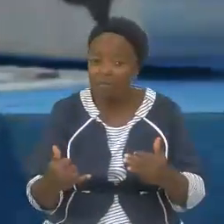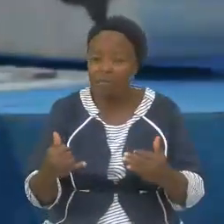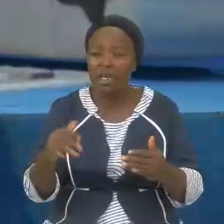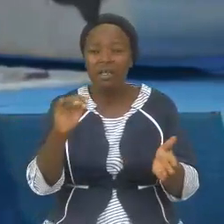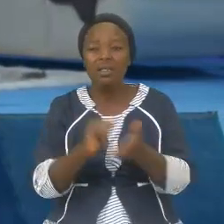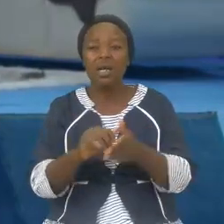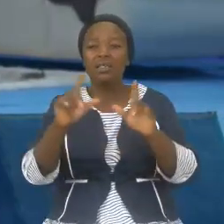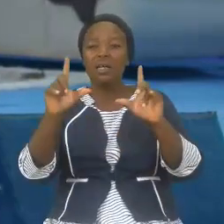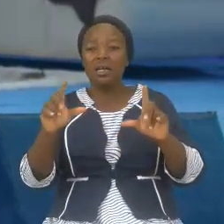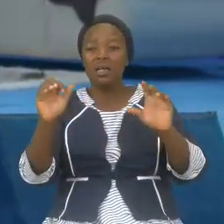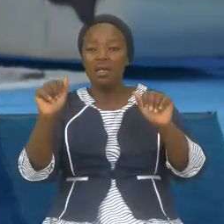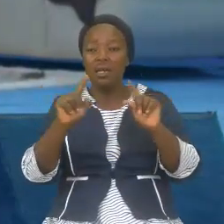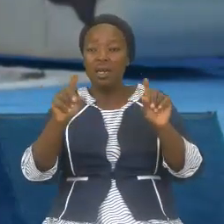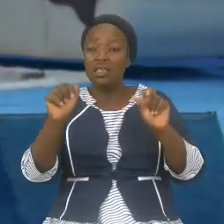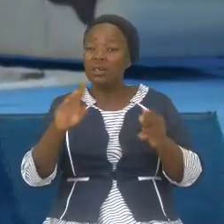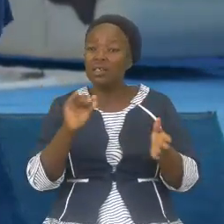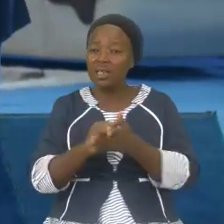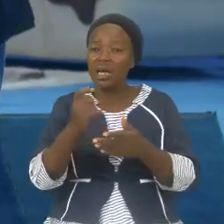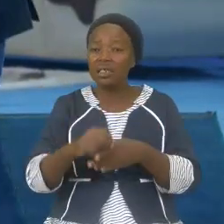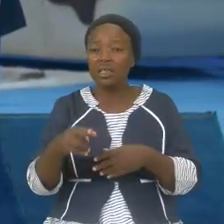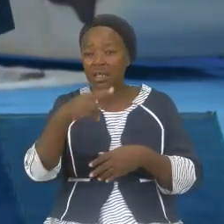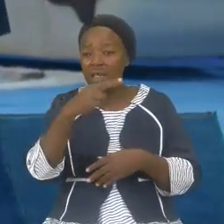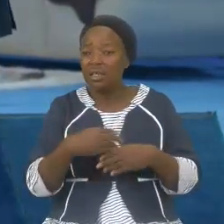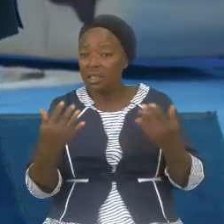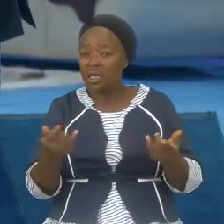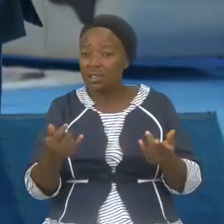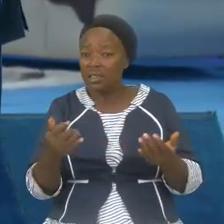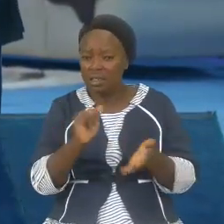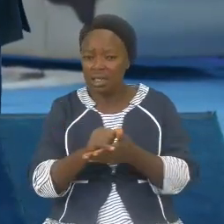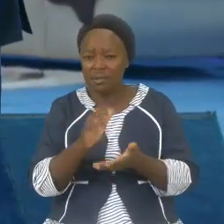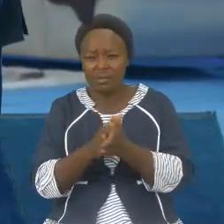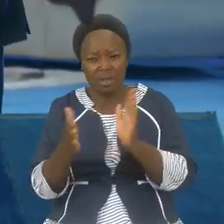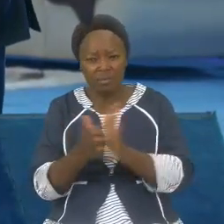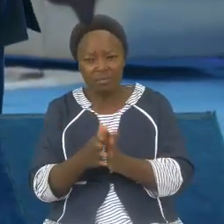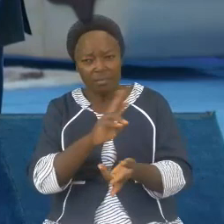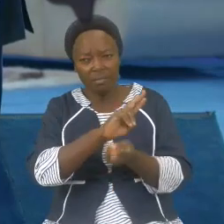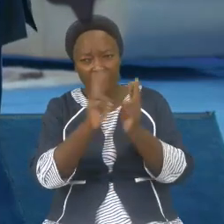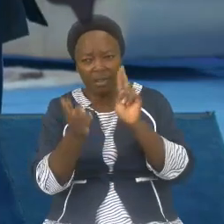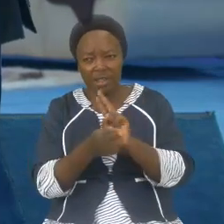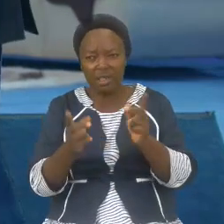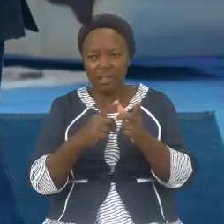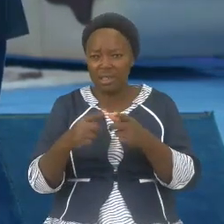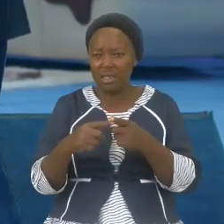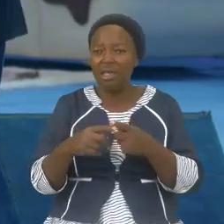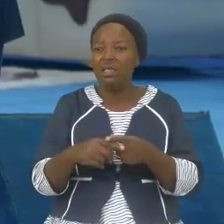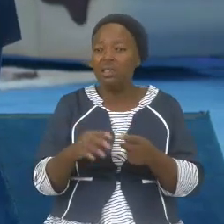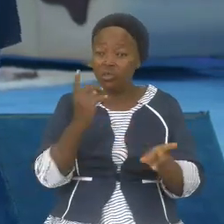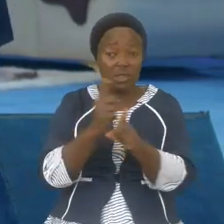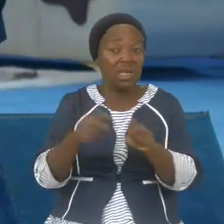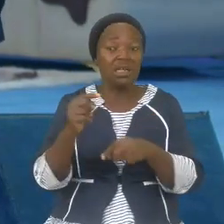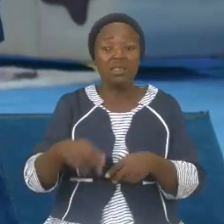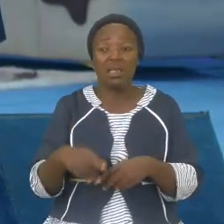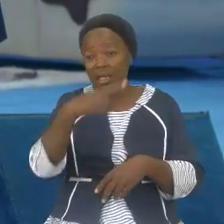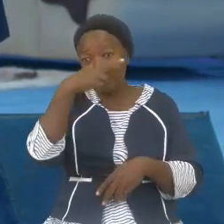Lazarus, like the thief on the cross who repented, I say unto you, today thou shalt be with